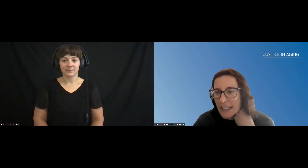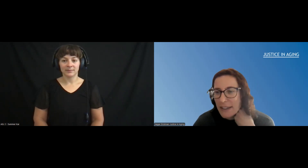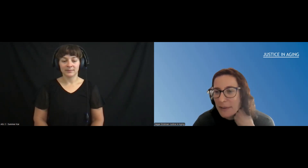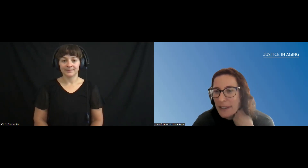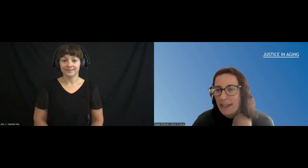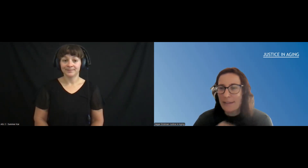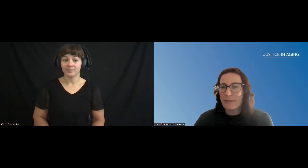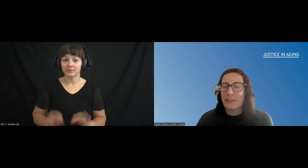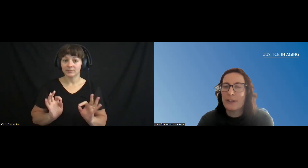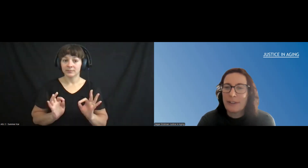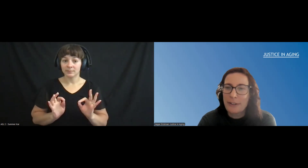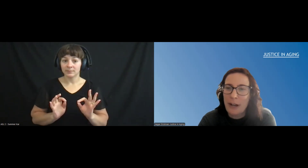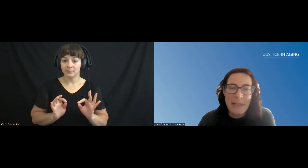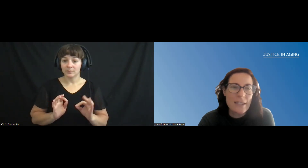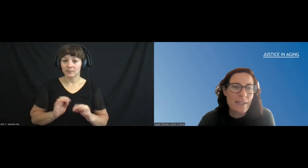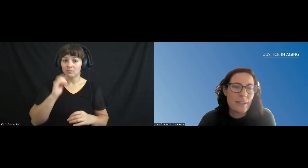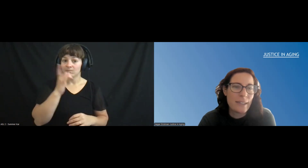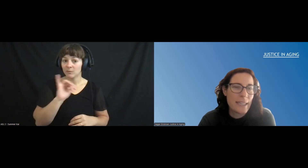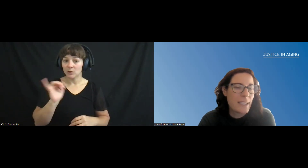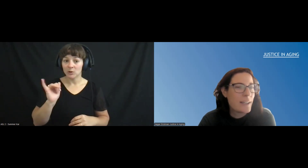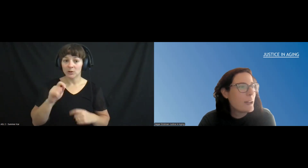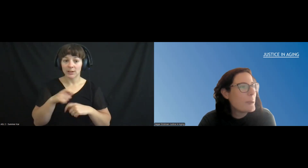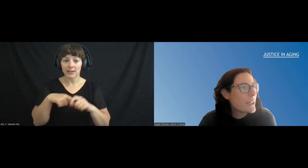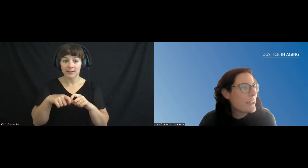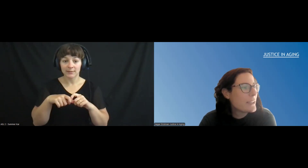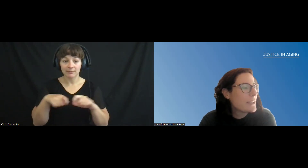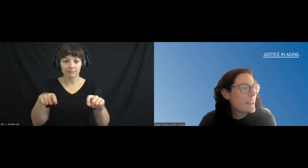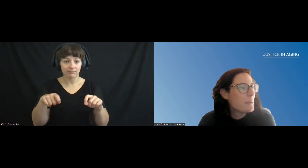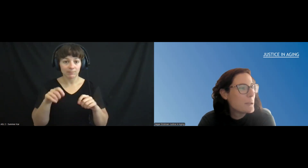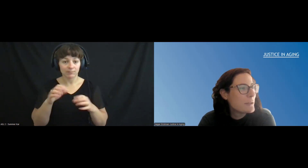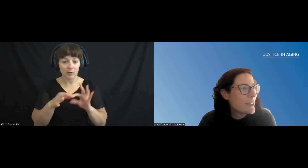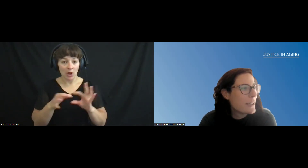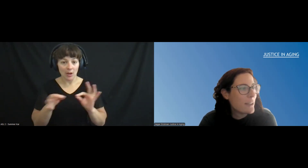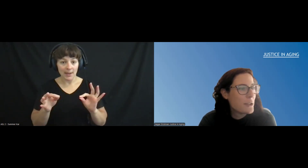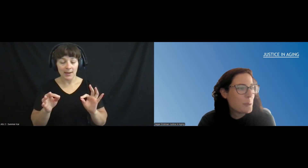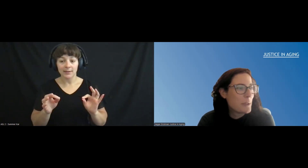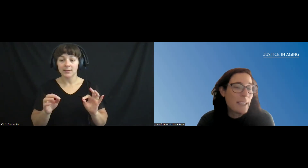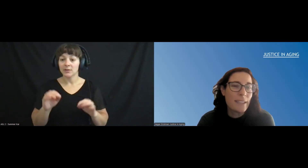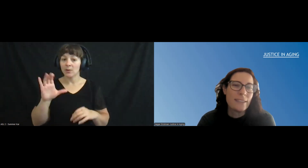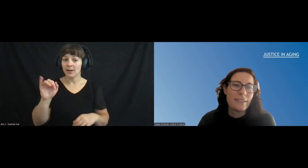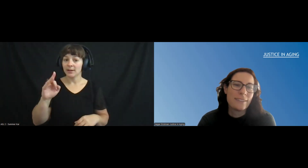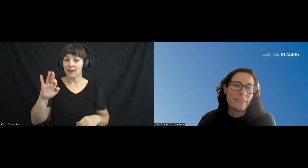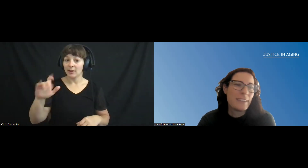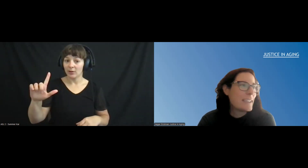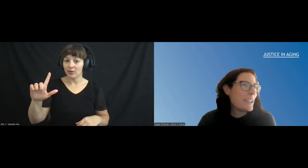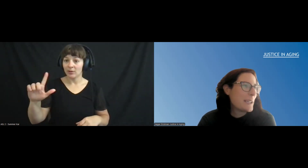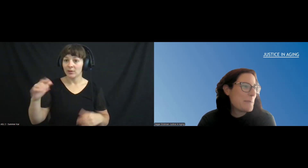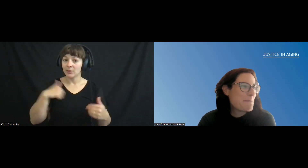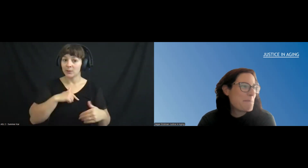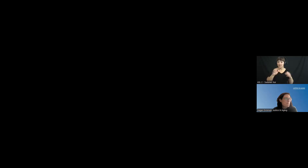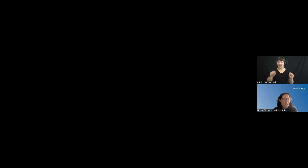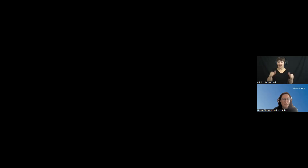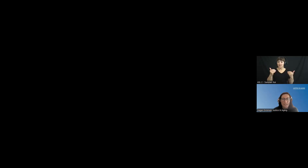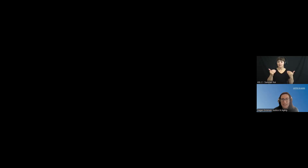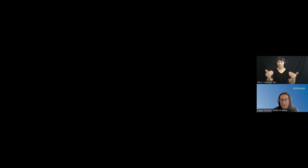Looks like we have no other comments. So I think, Carol, we can move right on to break.